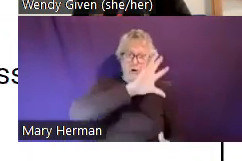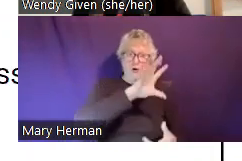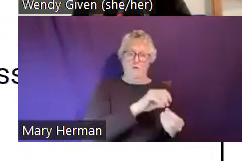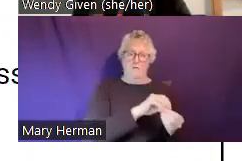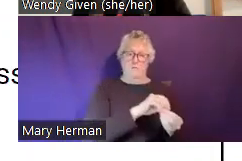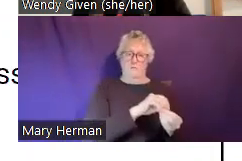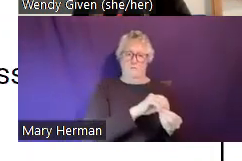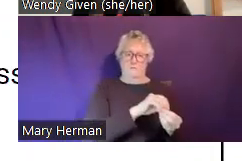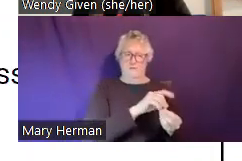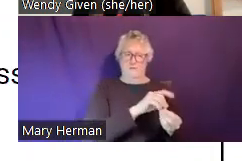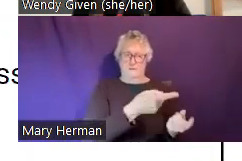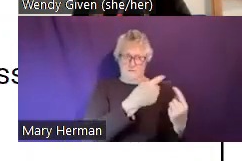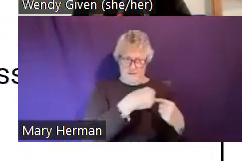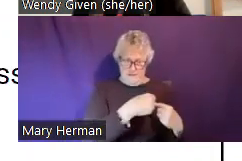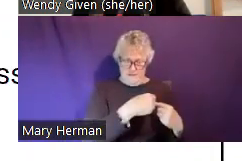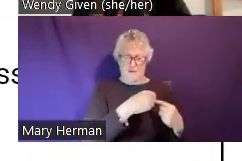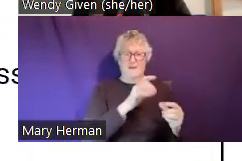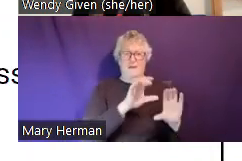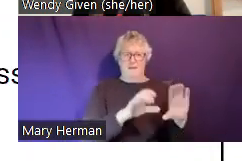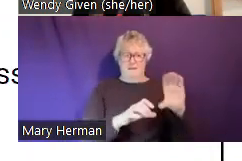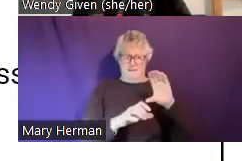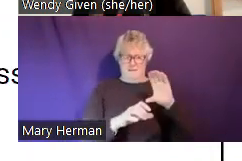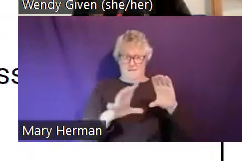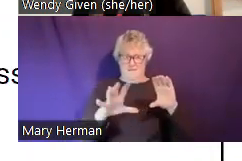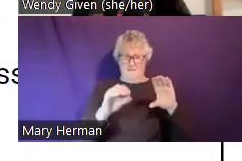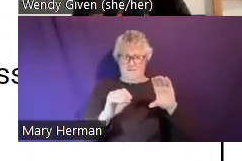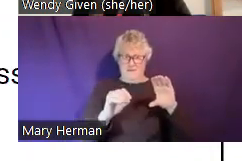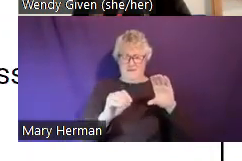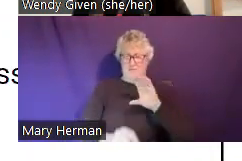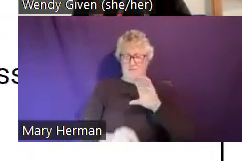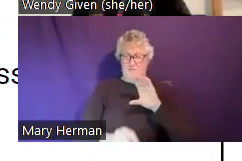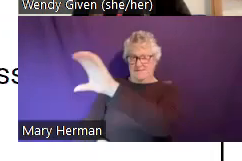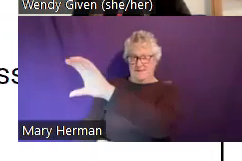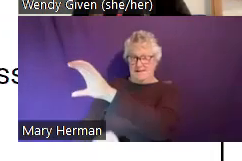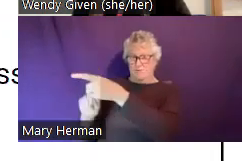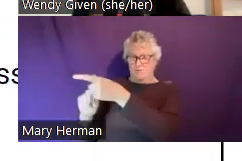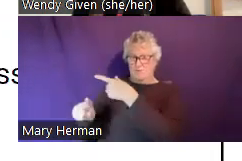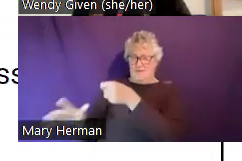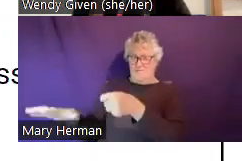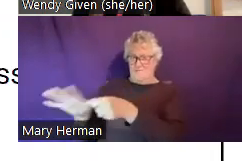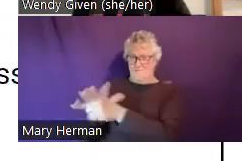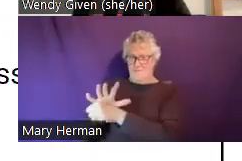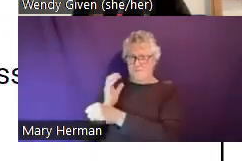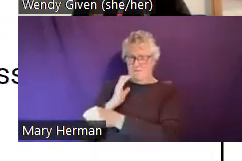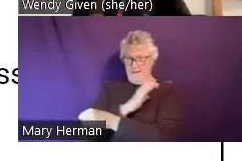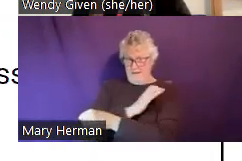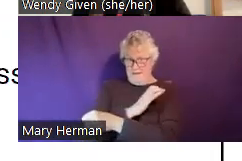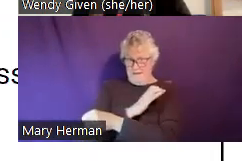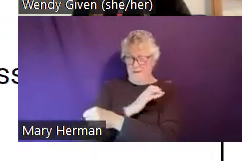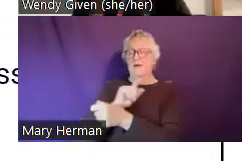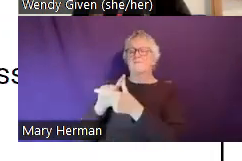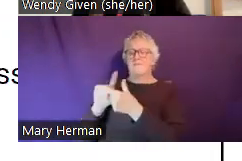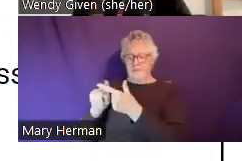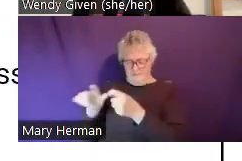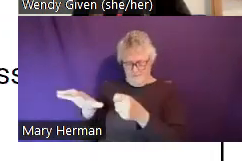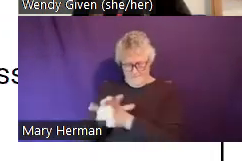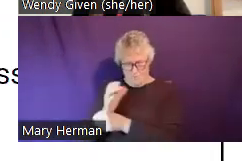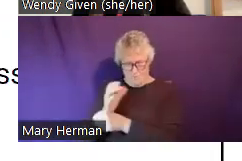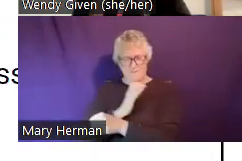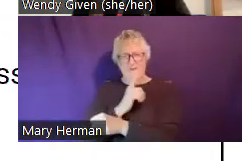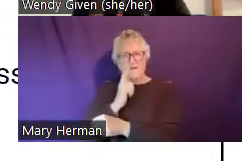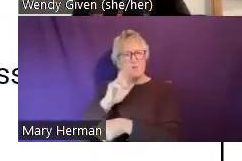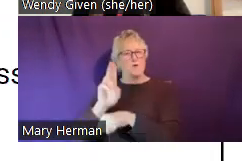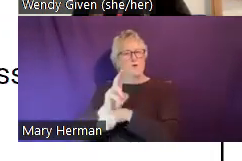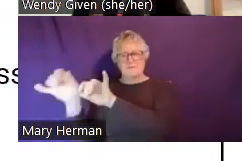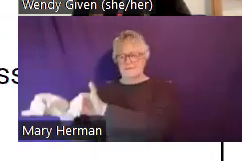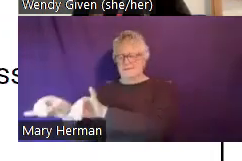the full committee. The full committee will use the same criteria that we just reviewed. That's the same criteria